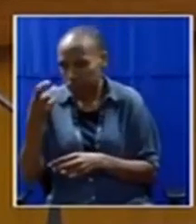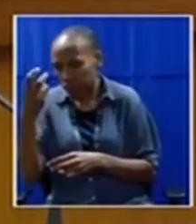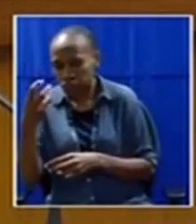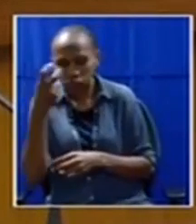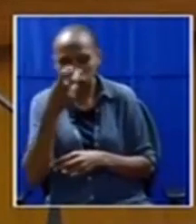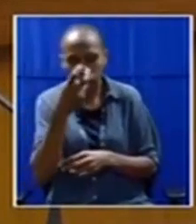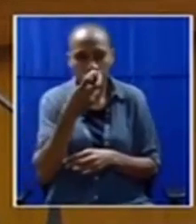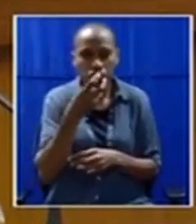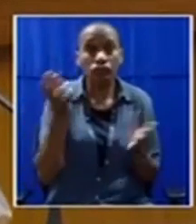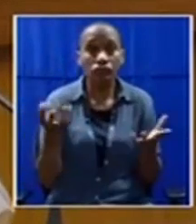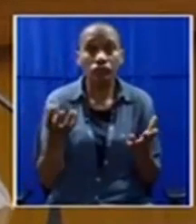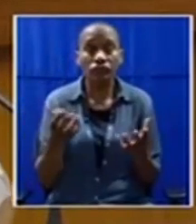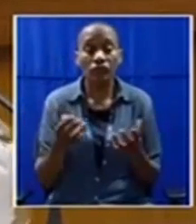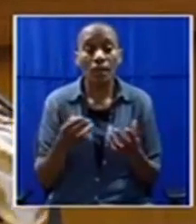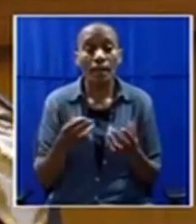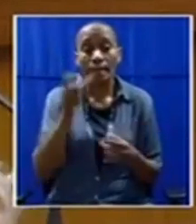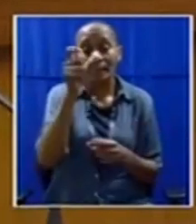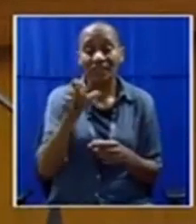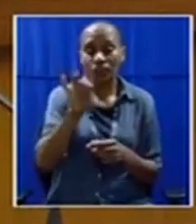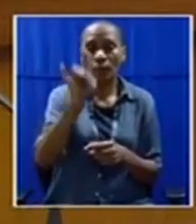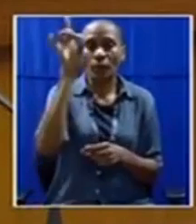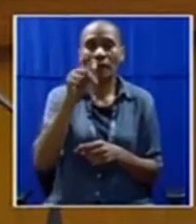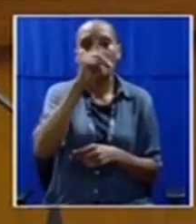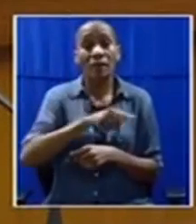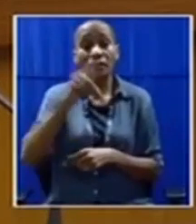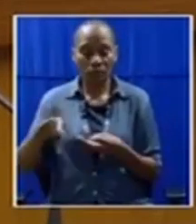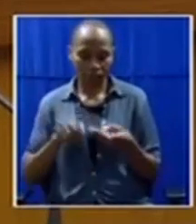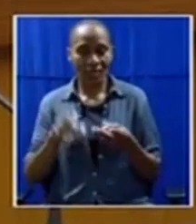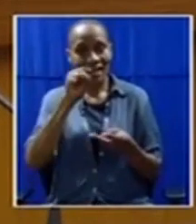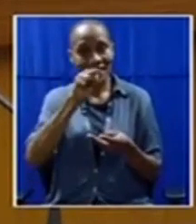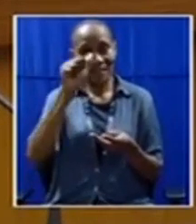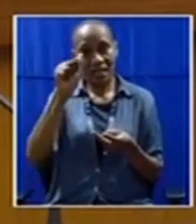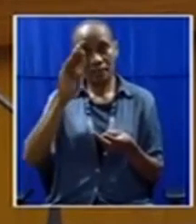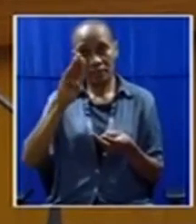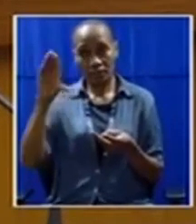for a public protector and the SABC board.